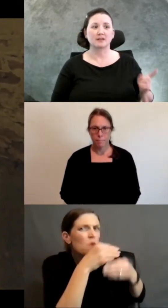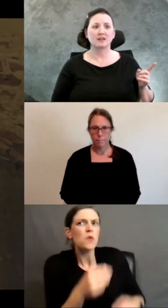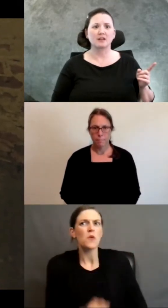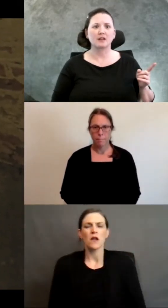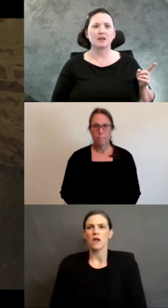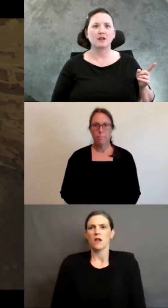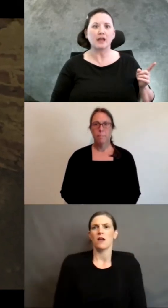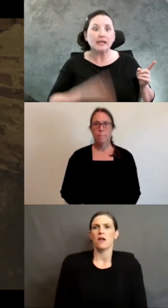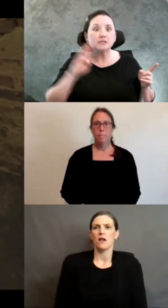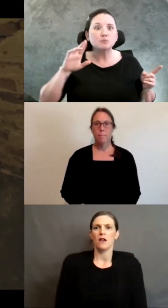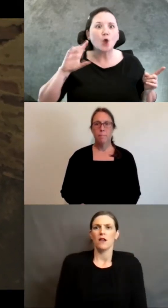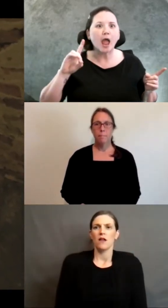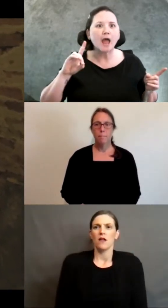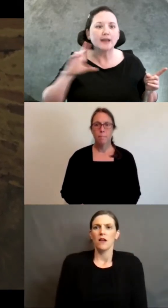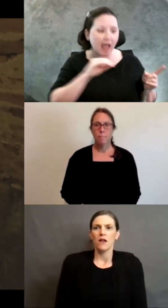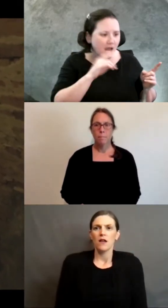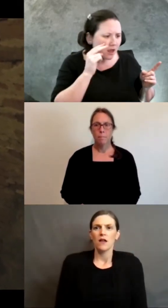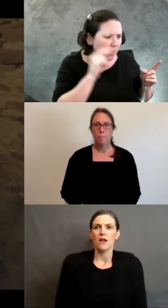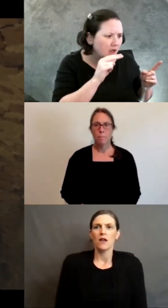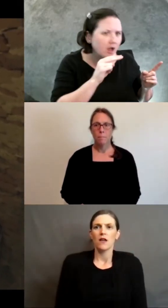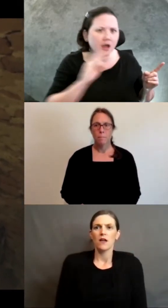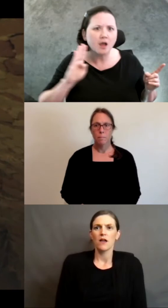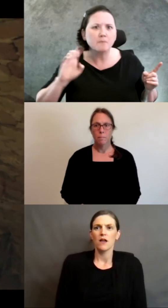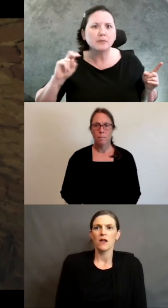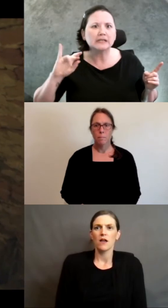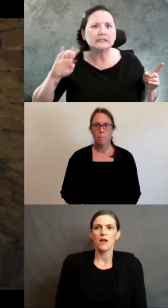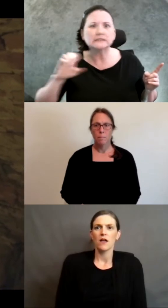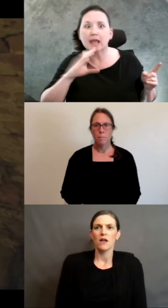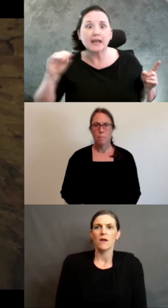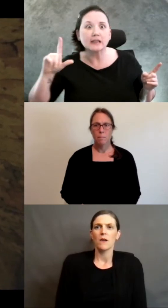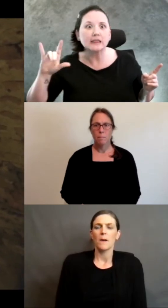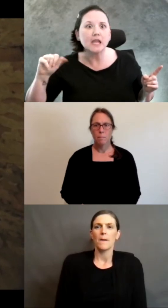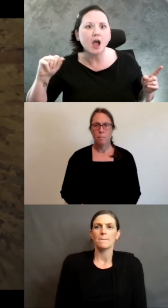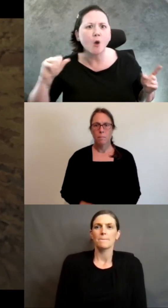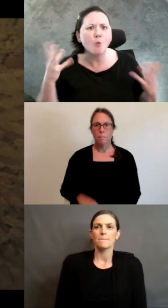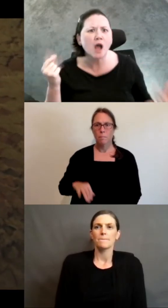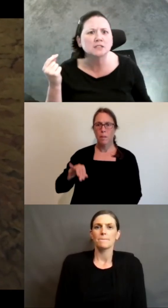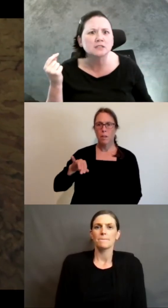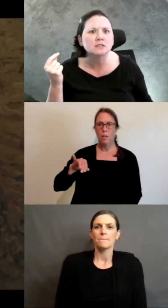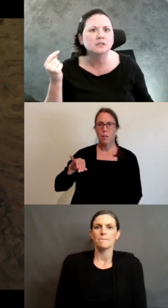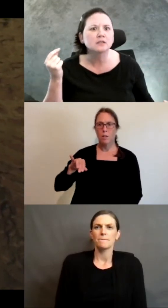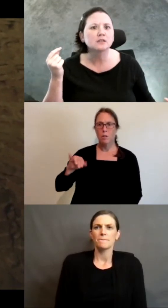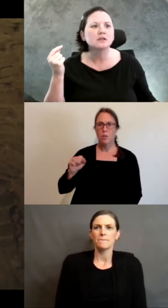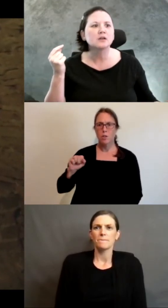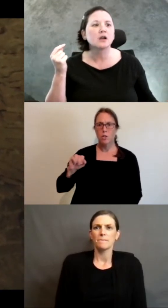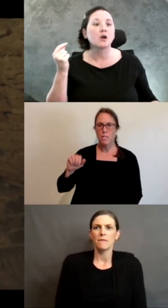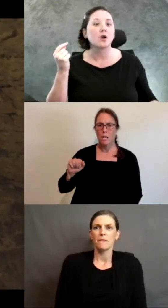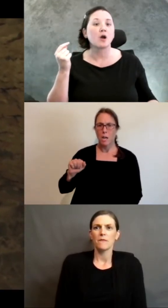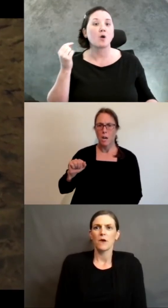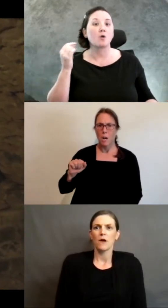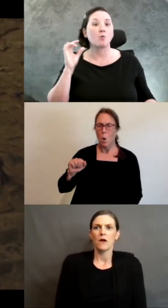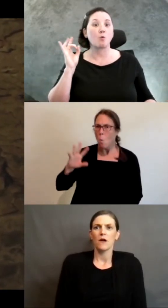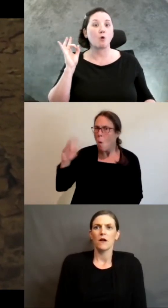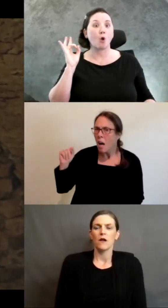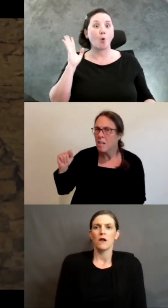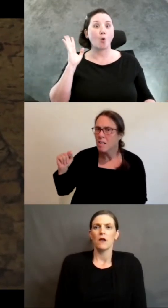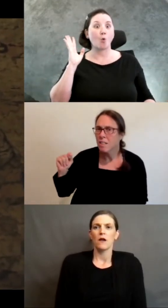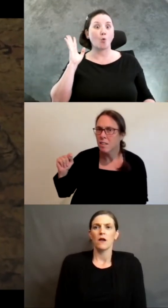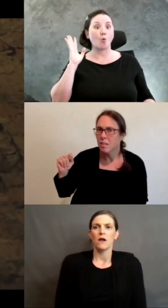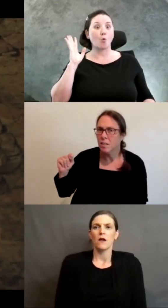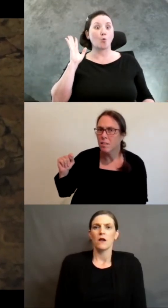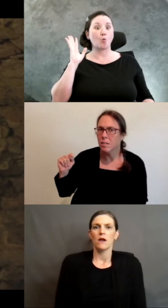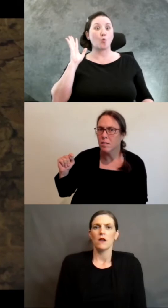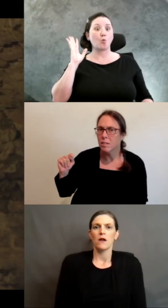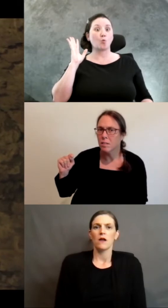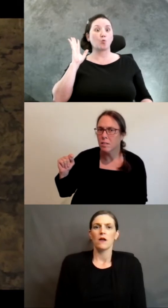what? It's Benice and Leah? What? And whoa. John